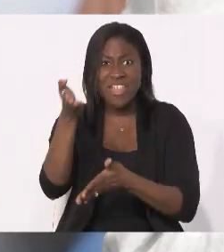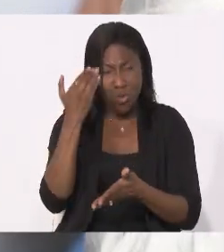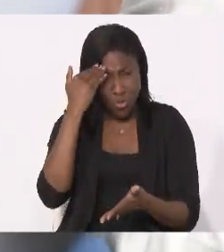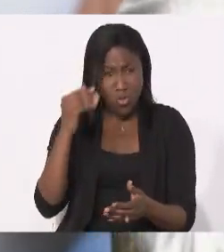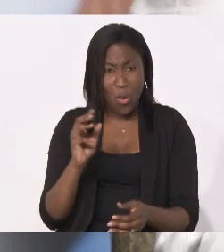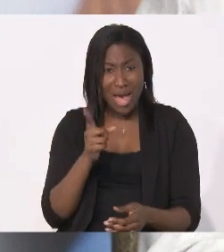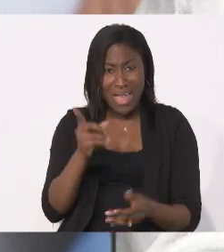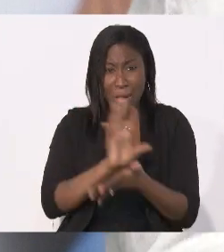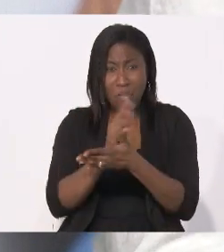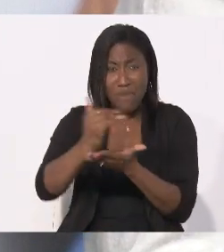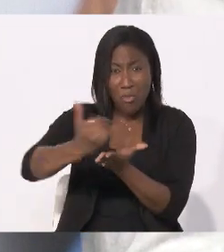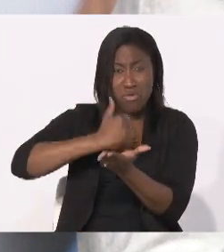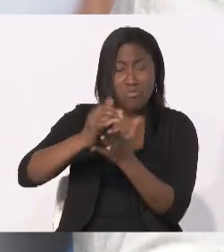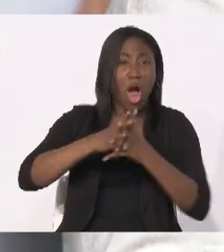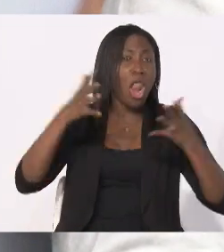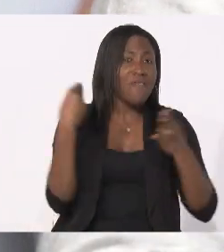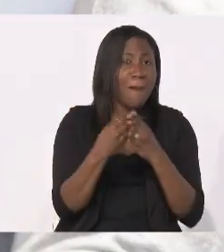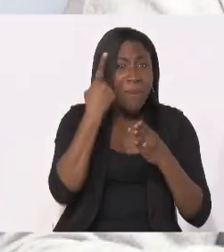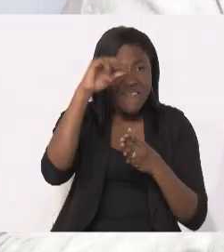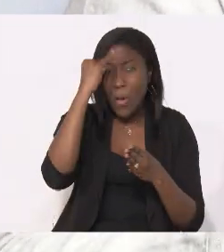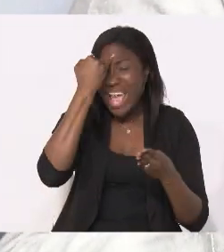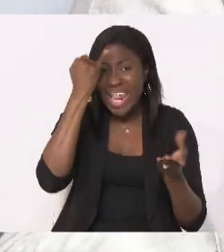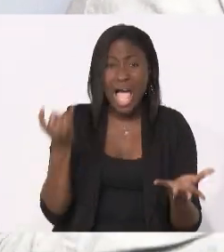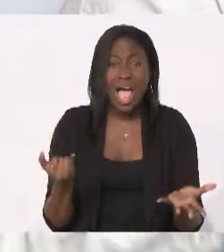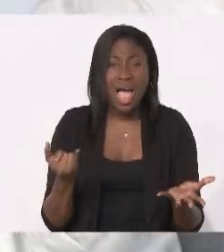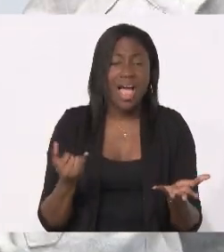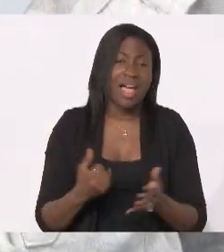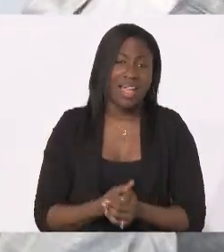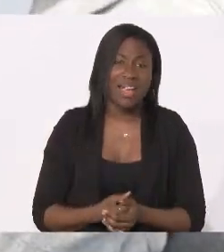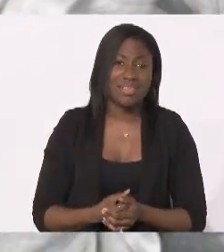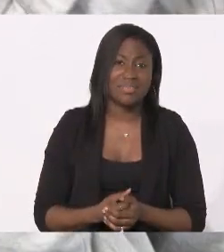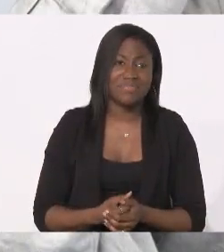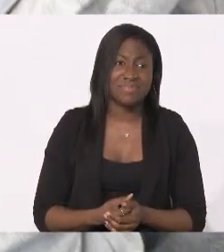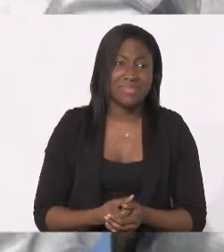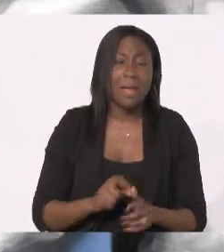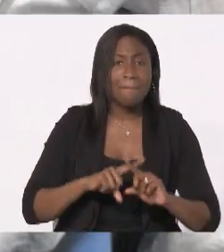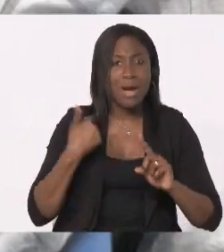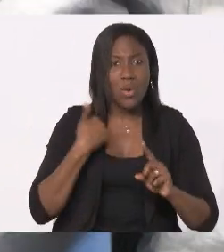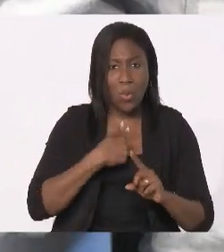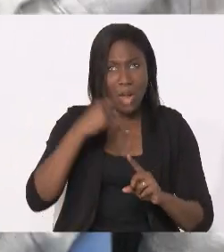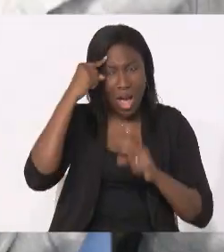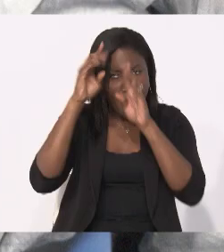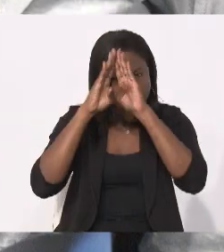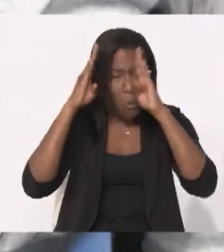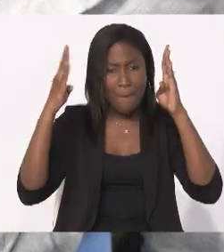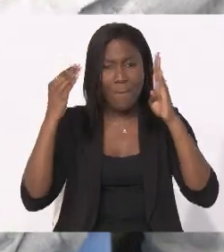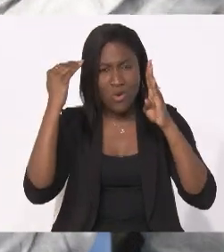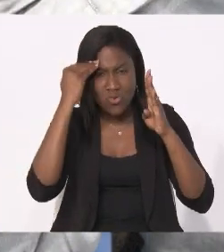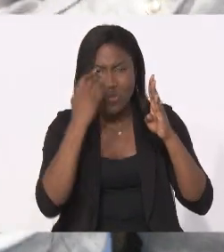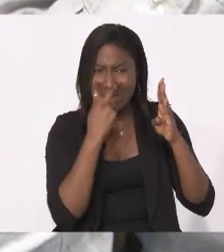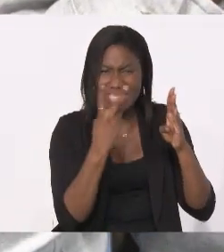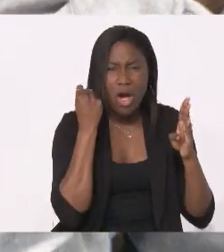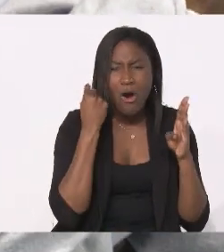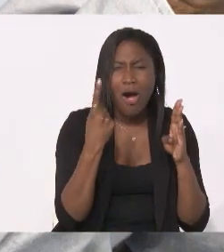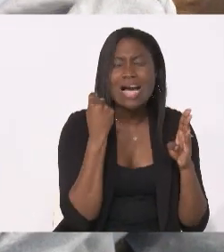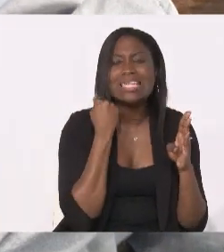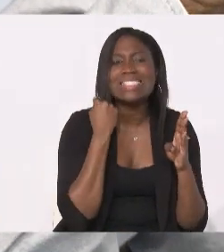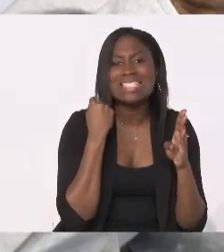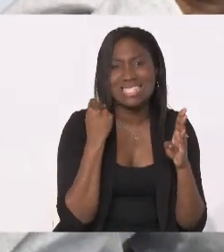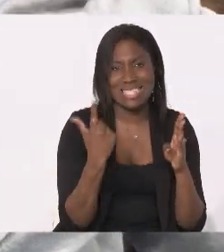where we just doing total local everything. TV, radio, everything. I don't know. You mean what I do? I don't know. No, I mean demanded